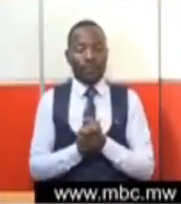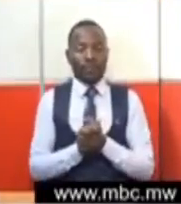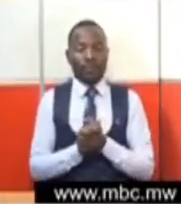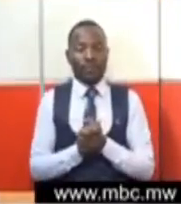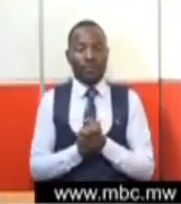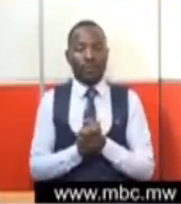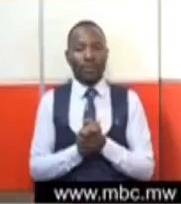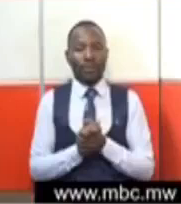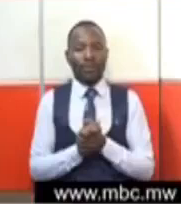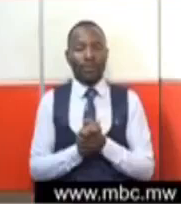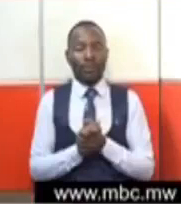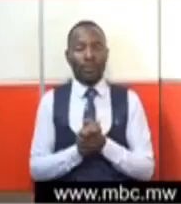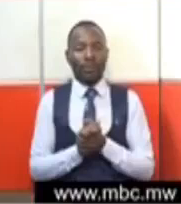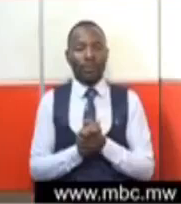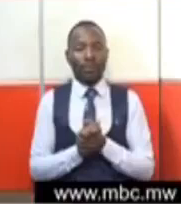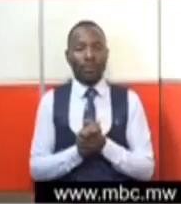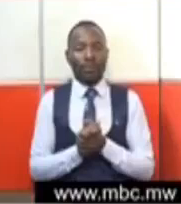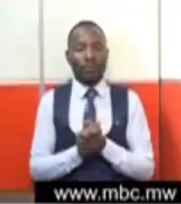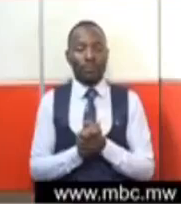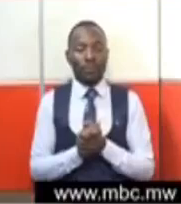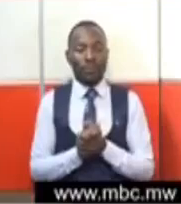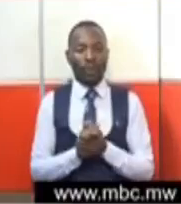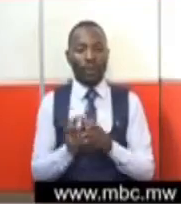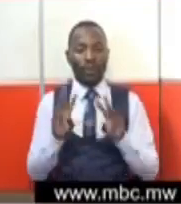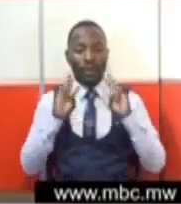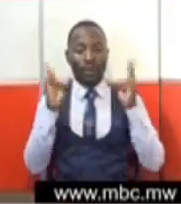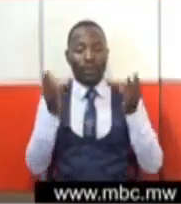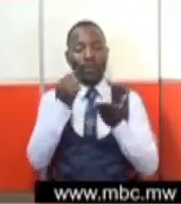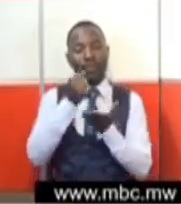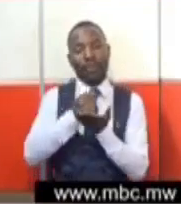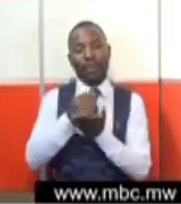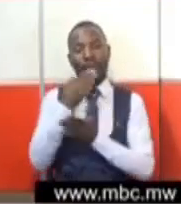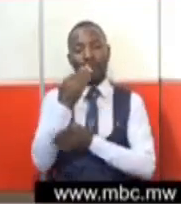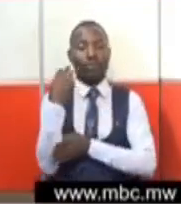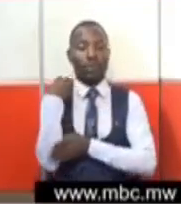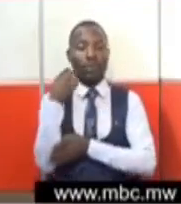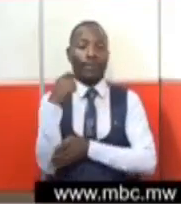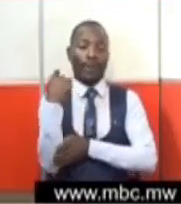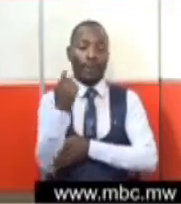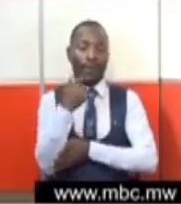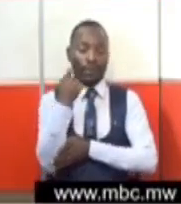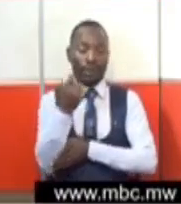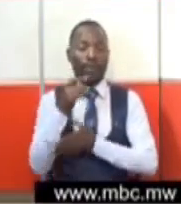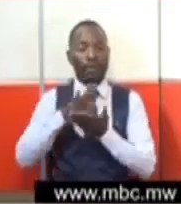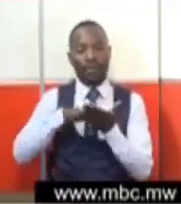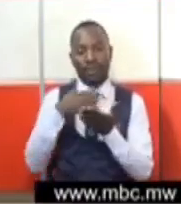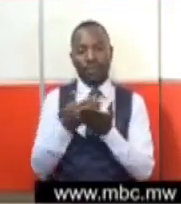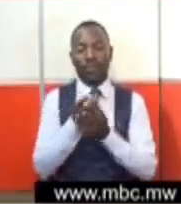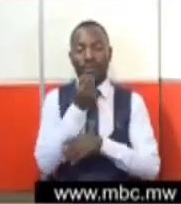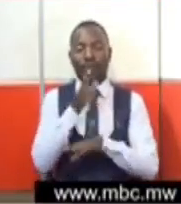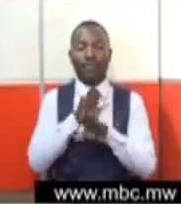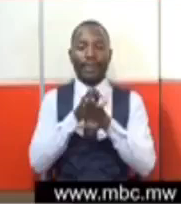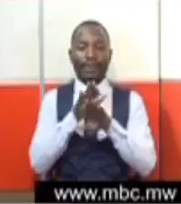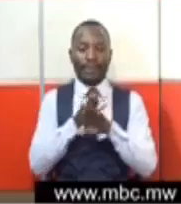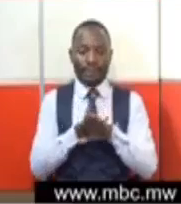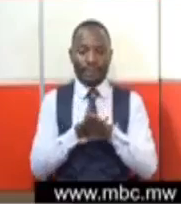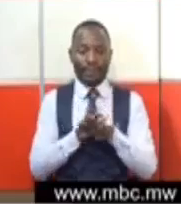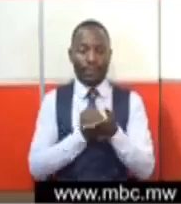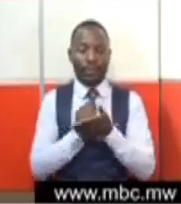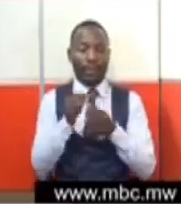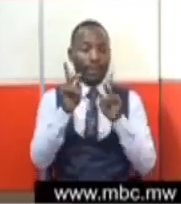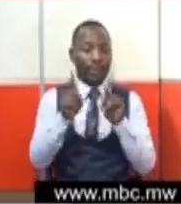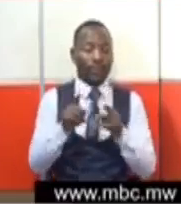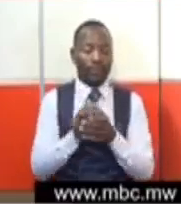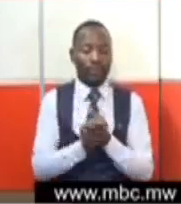News, Balaka. The World Bank has commended the government of Malawi for responding quickly and assisting